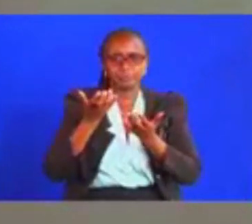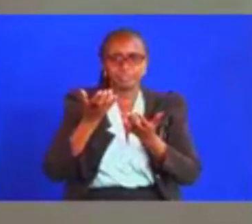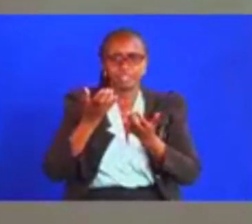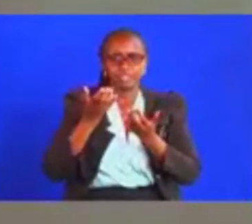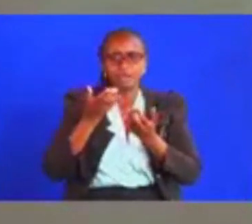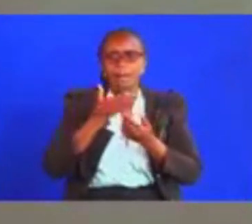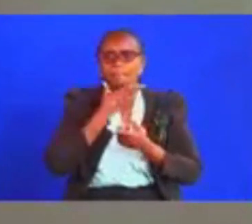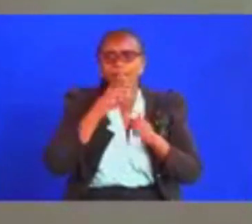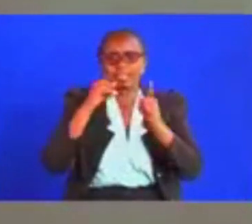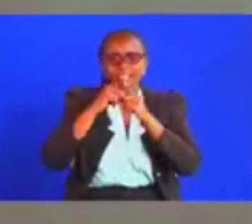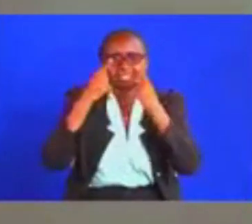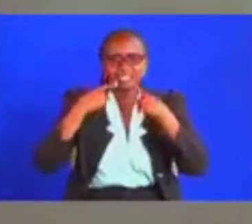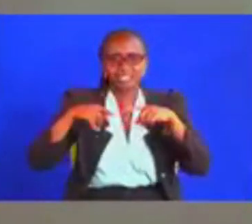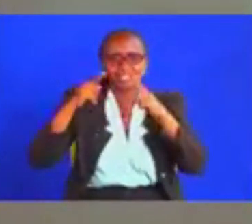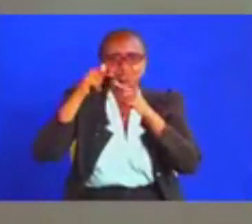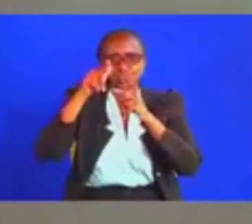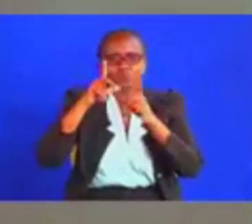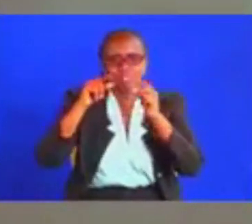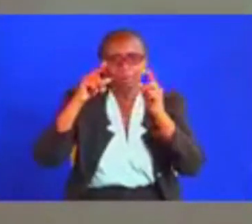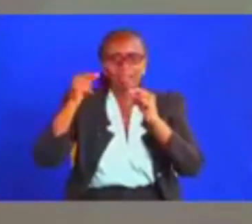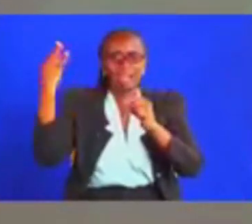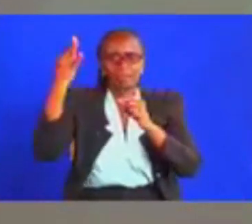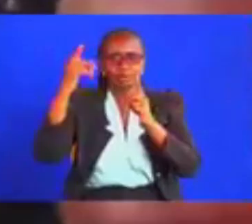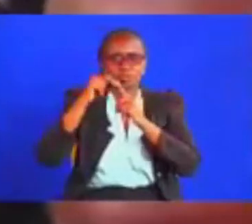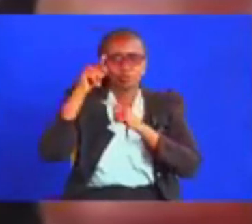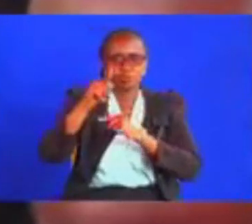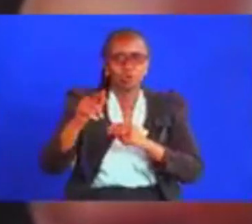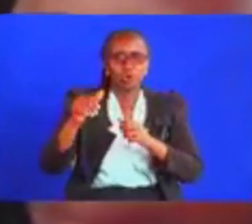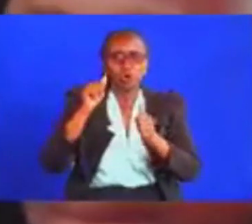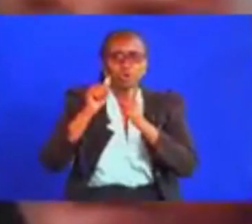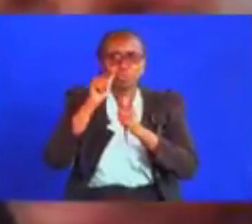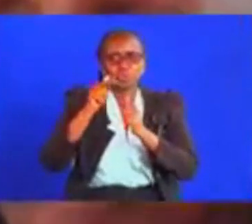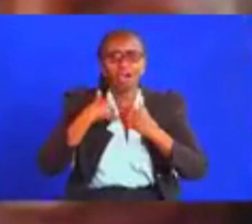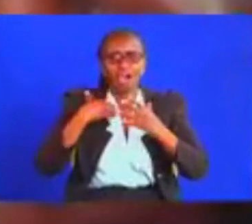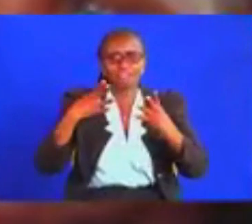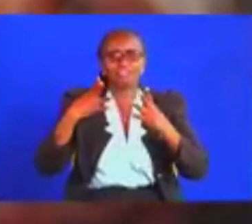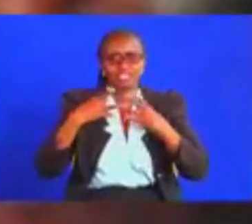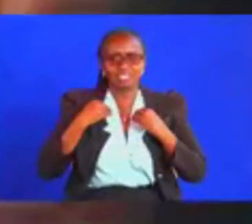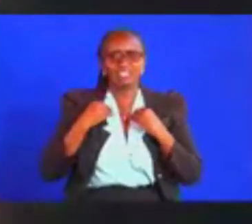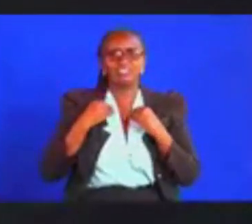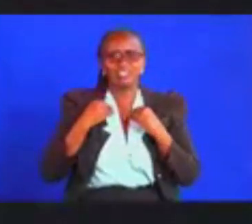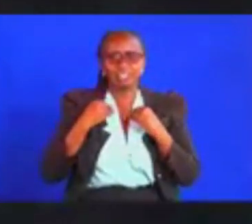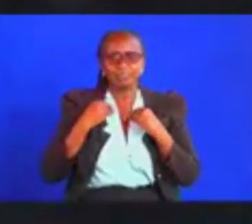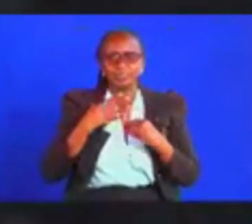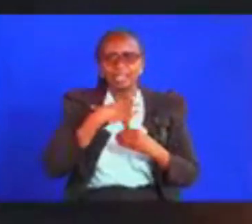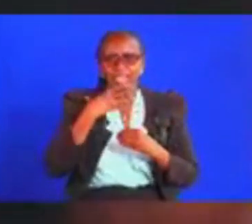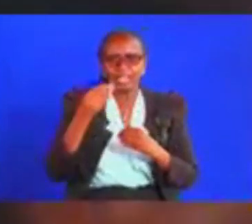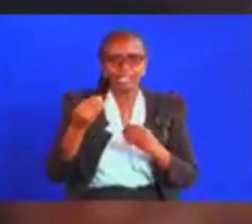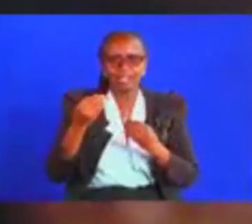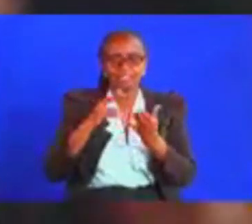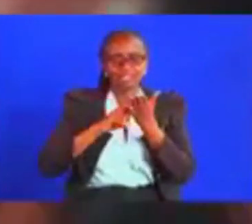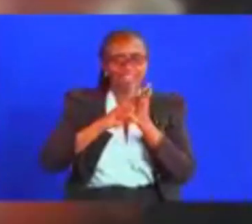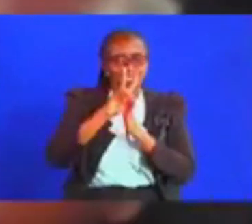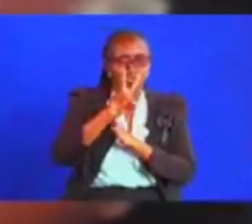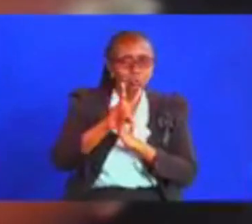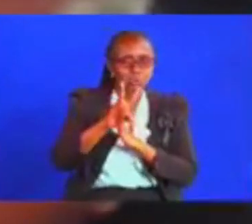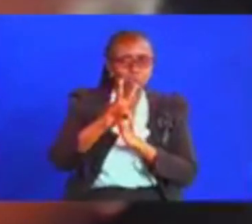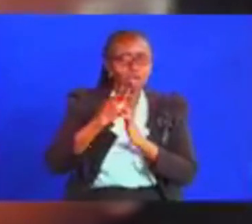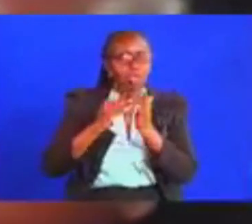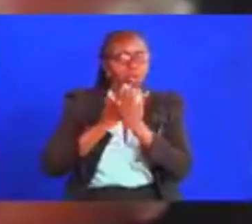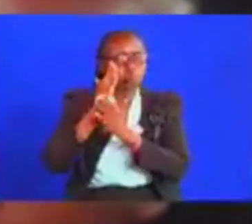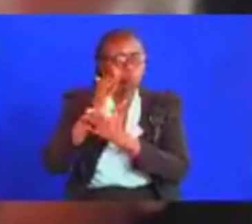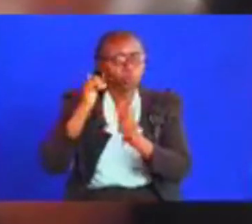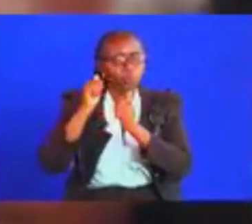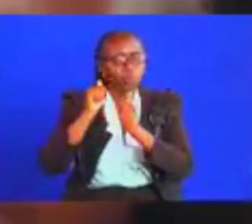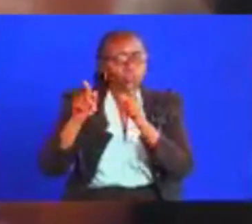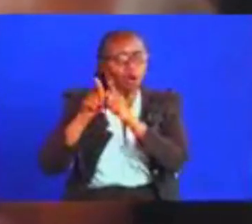you the gospel which I preached unto you, which ye also have received and wherein ye stand. Verse 2. By which also